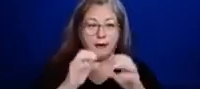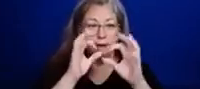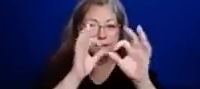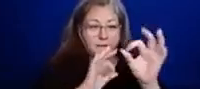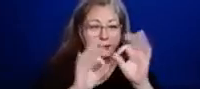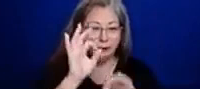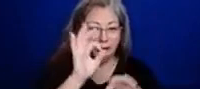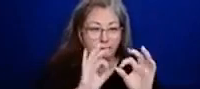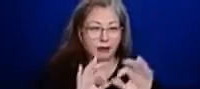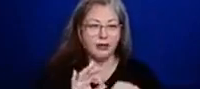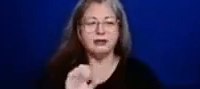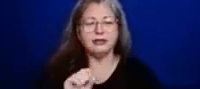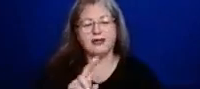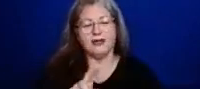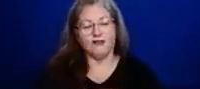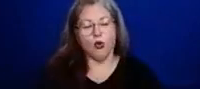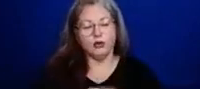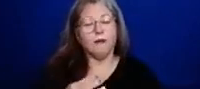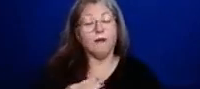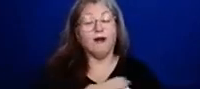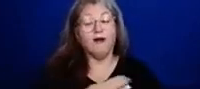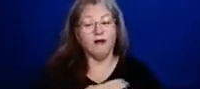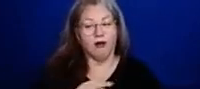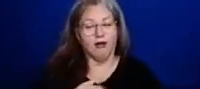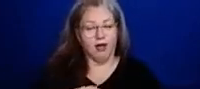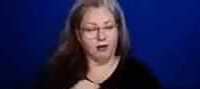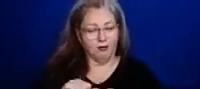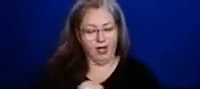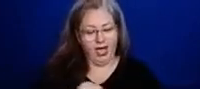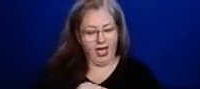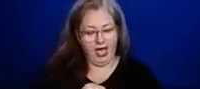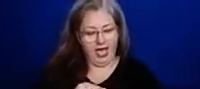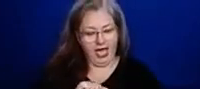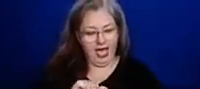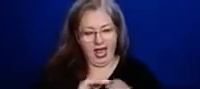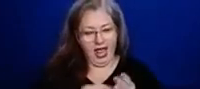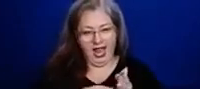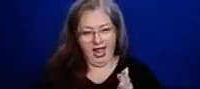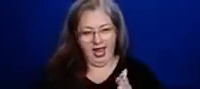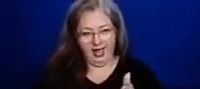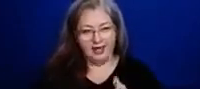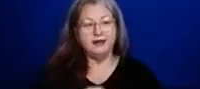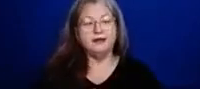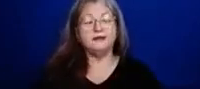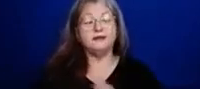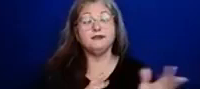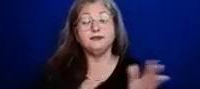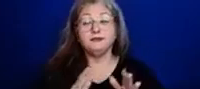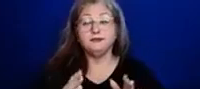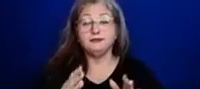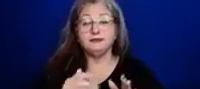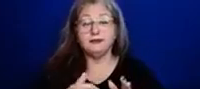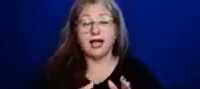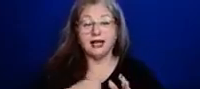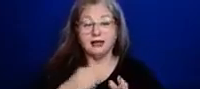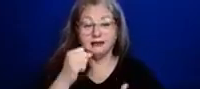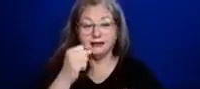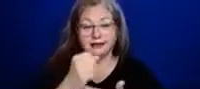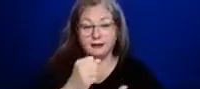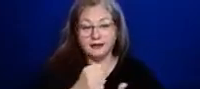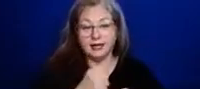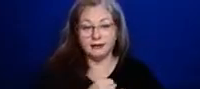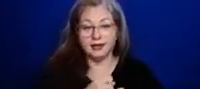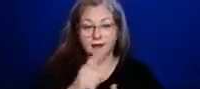to make the bubbles. Of course, I had to practice many times before. And then I stamped